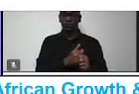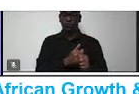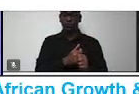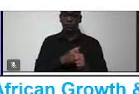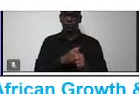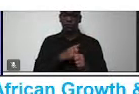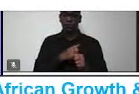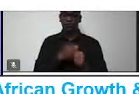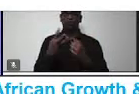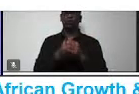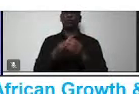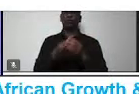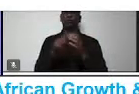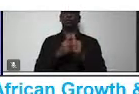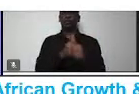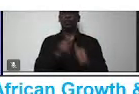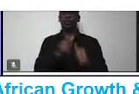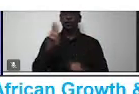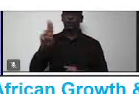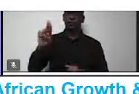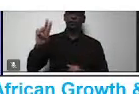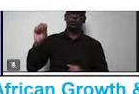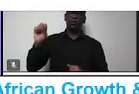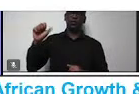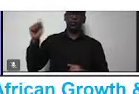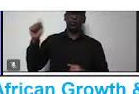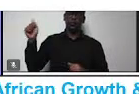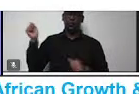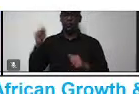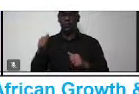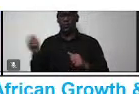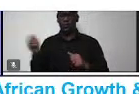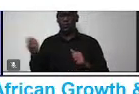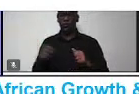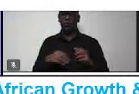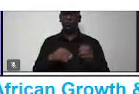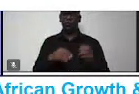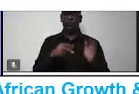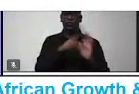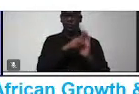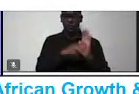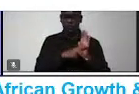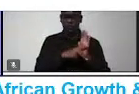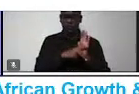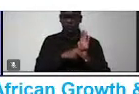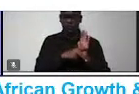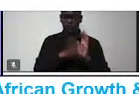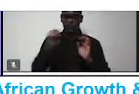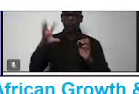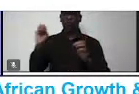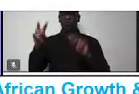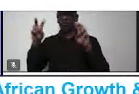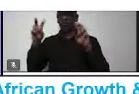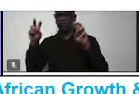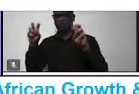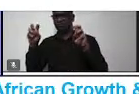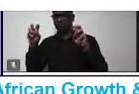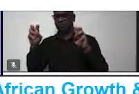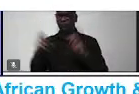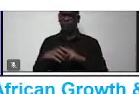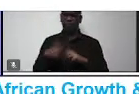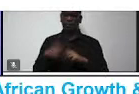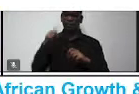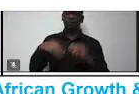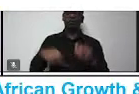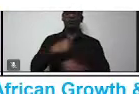alignment with American foreign policy. So there is potentially an issue there with this year's eligibility